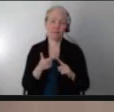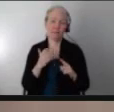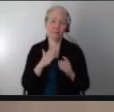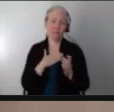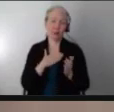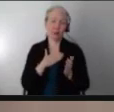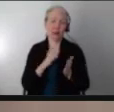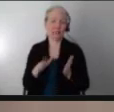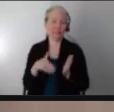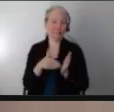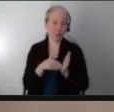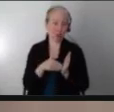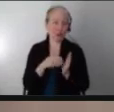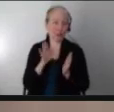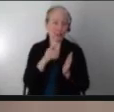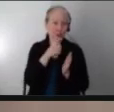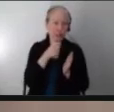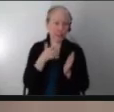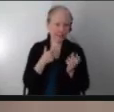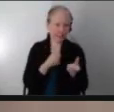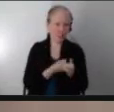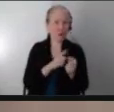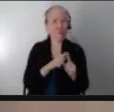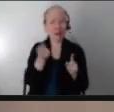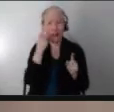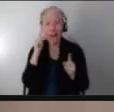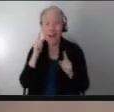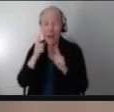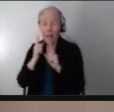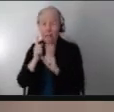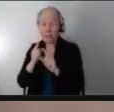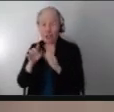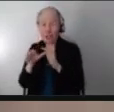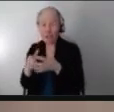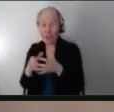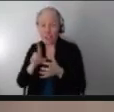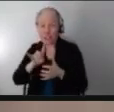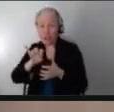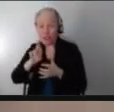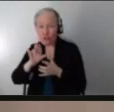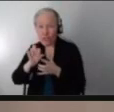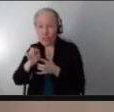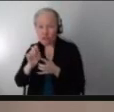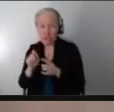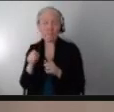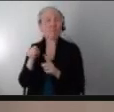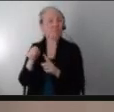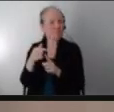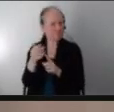we support. But of course, our mission directorates have programs as well. The Science Mission Directorate, the Science Technology Mission